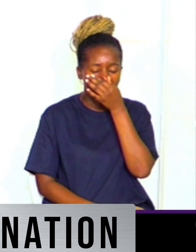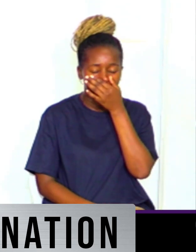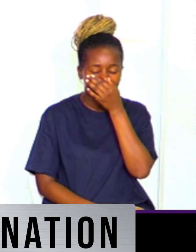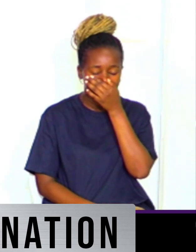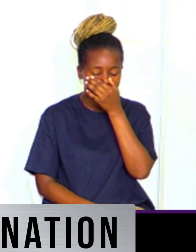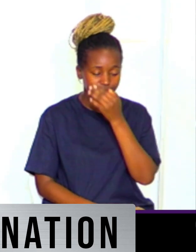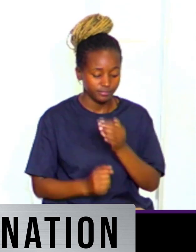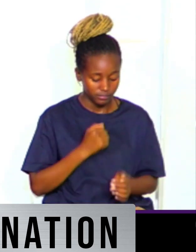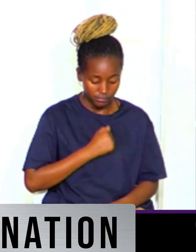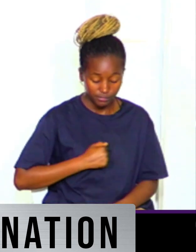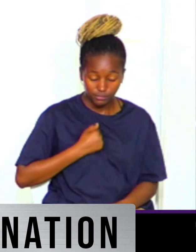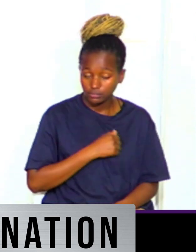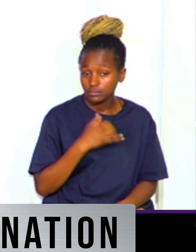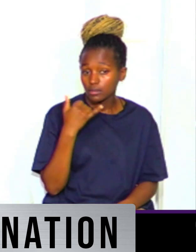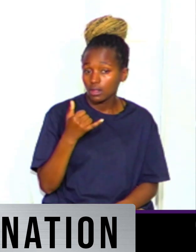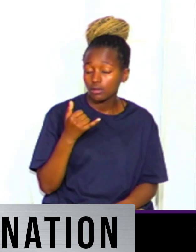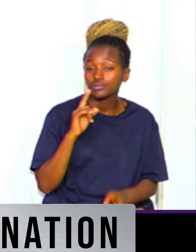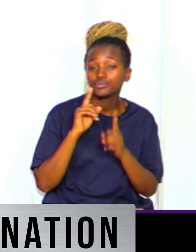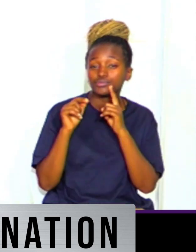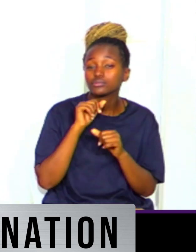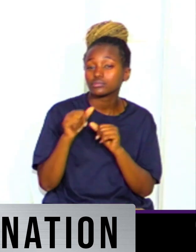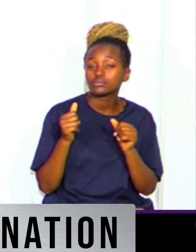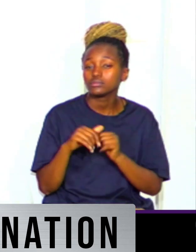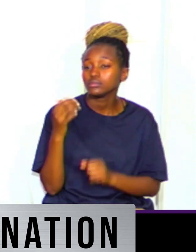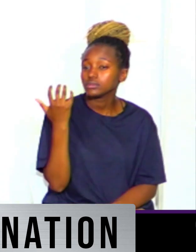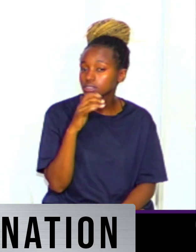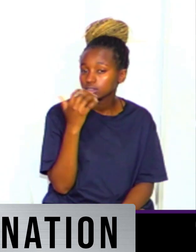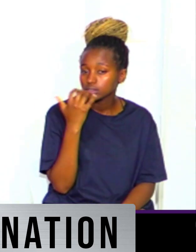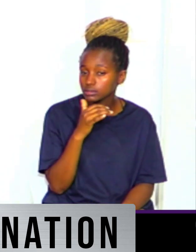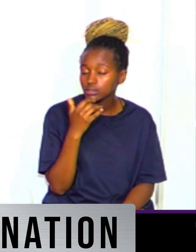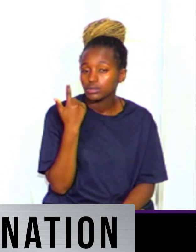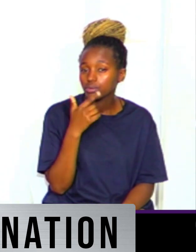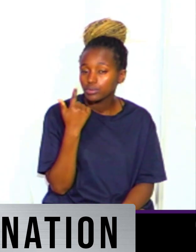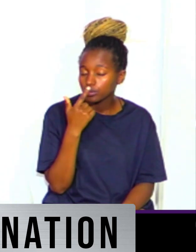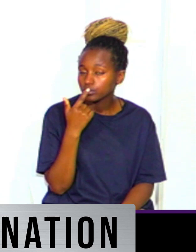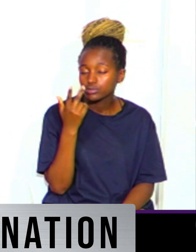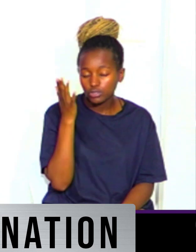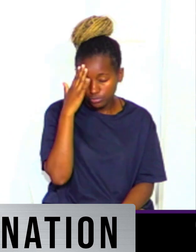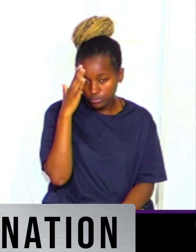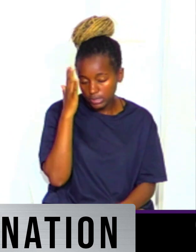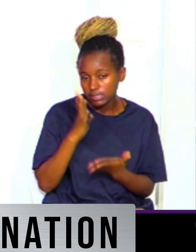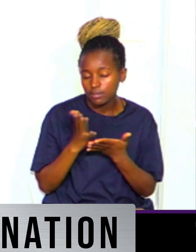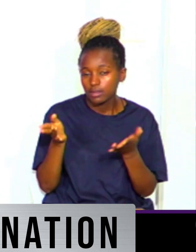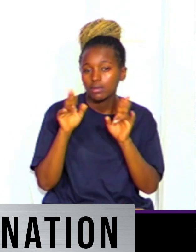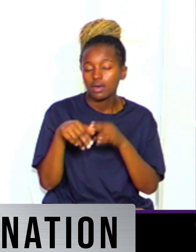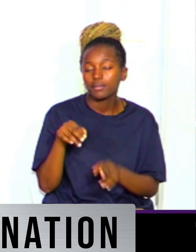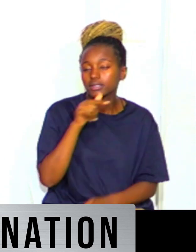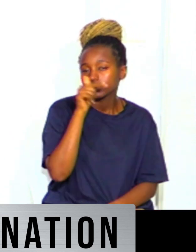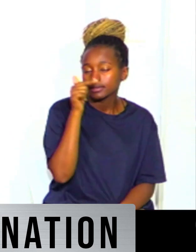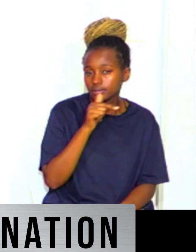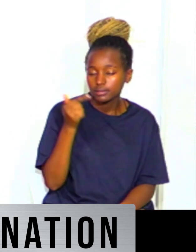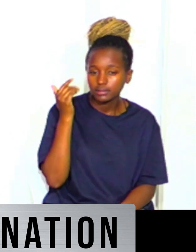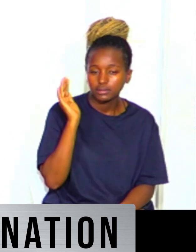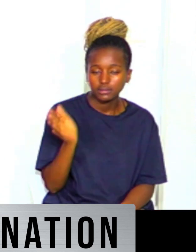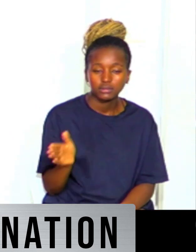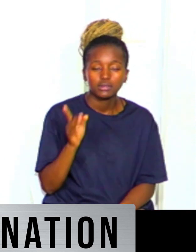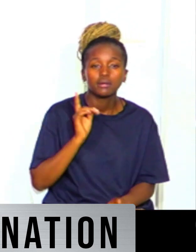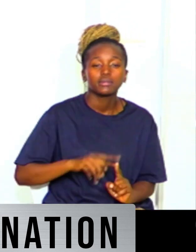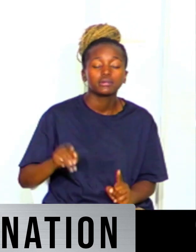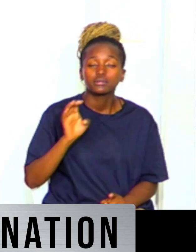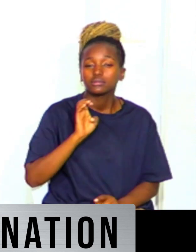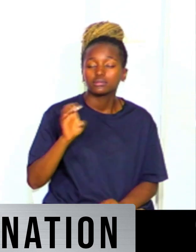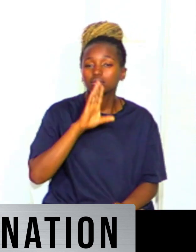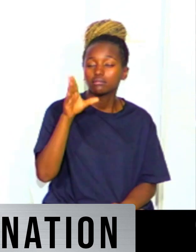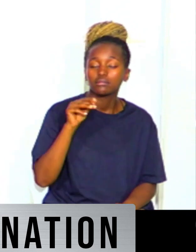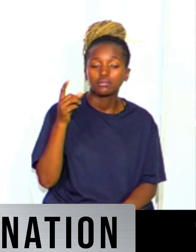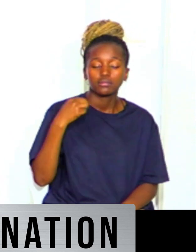yes, Something has happened in Tanzania, and one thing about East Africa, we are a